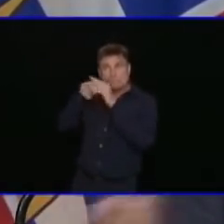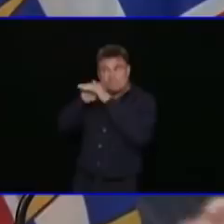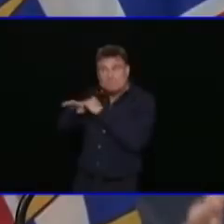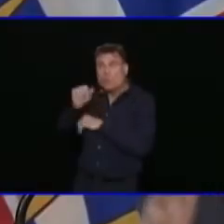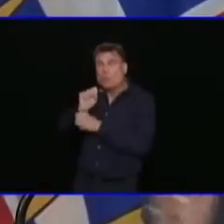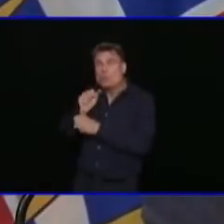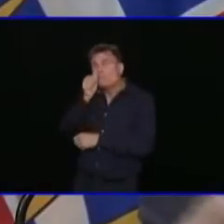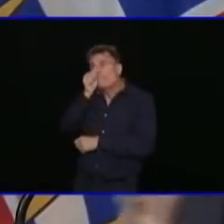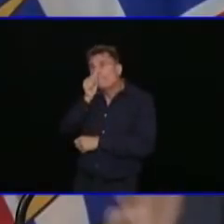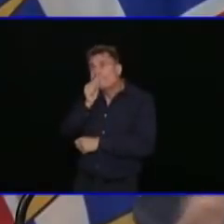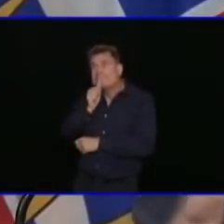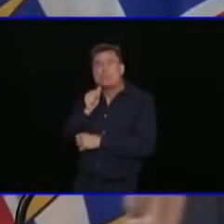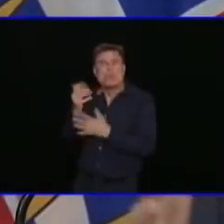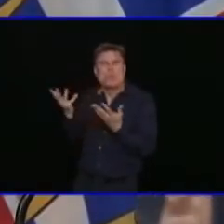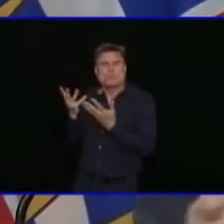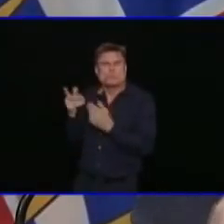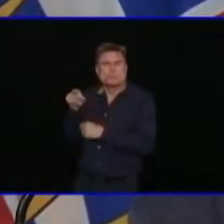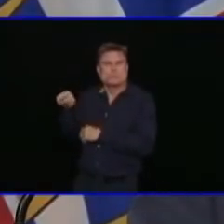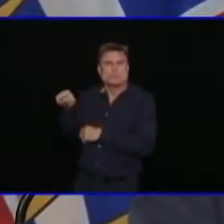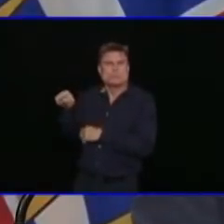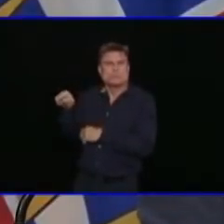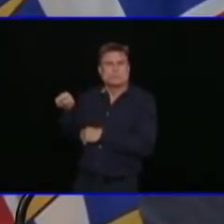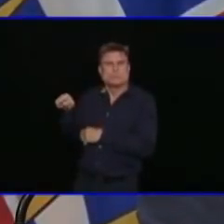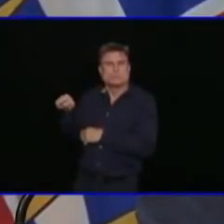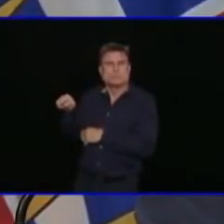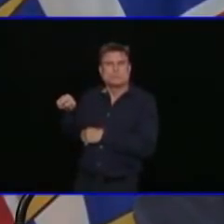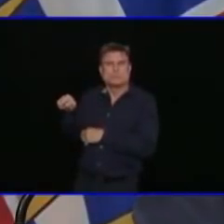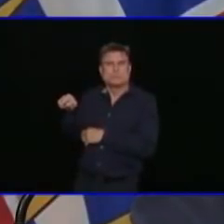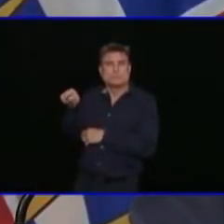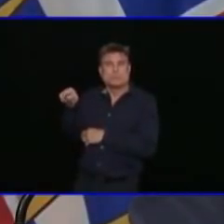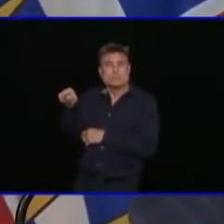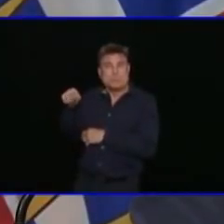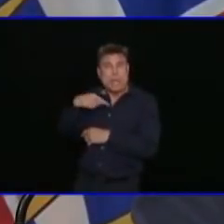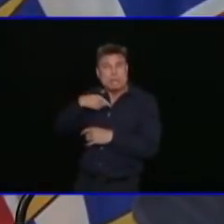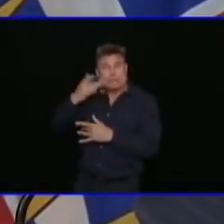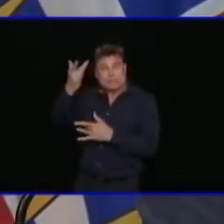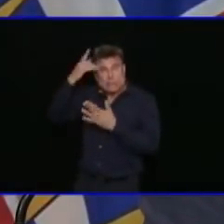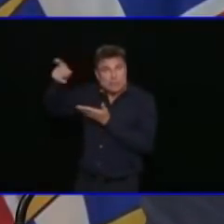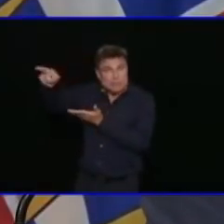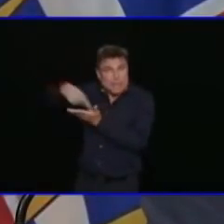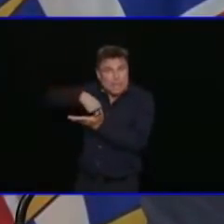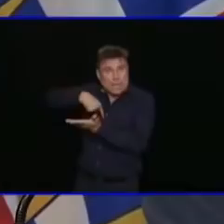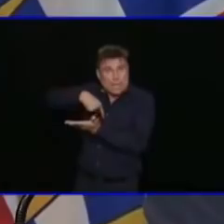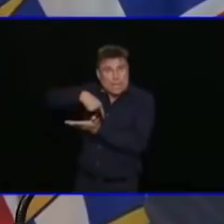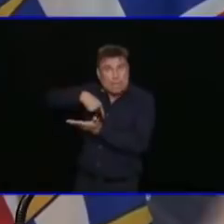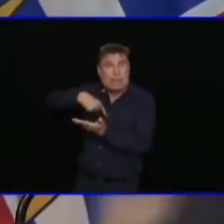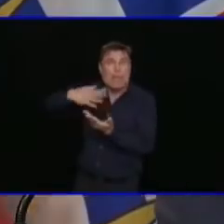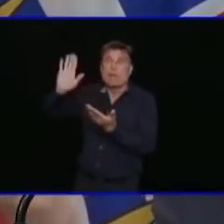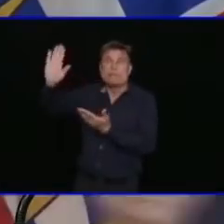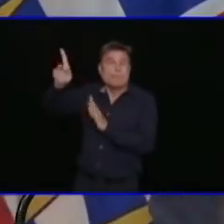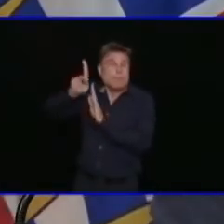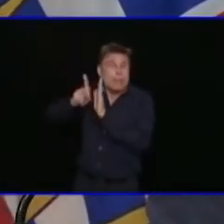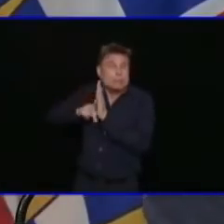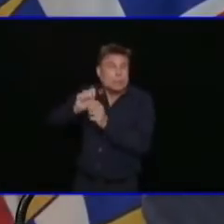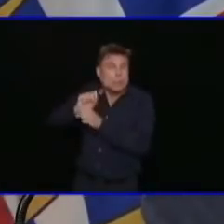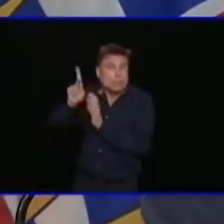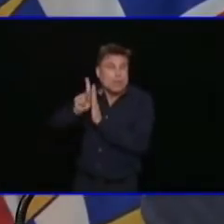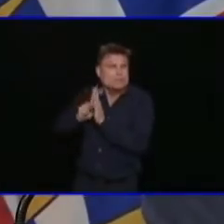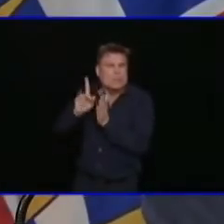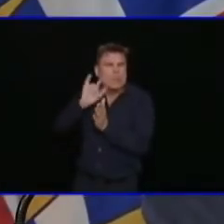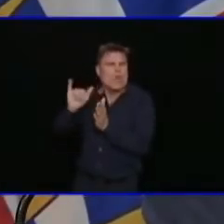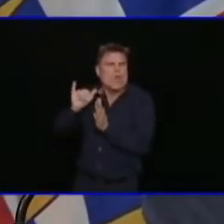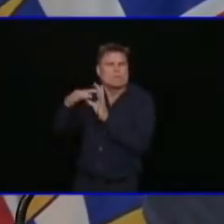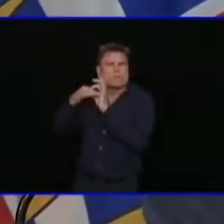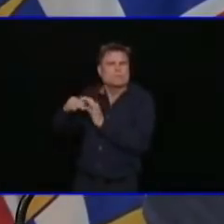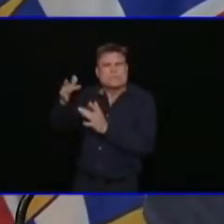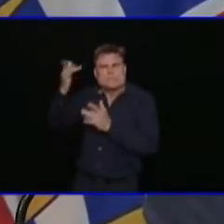income? So it's addressing all of those, and I think one of the important things that we recognized early on, and the Premier